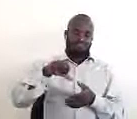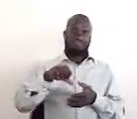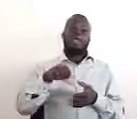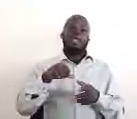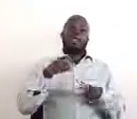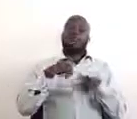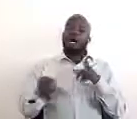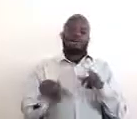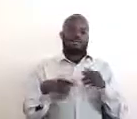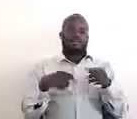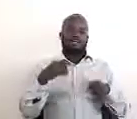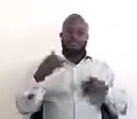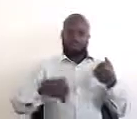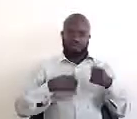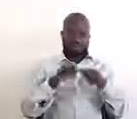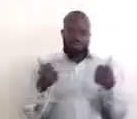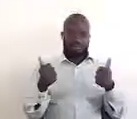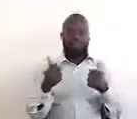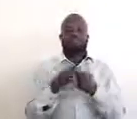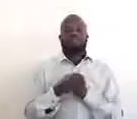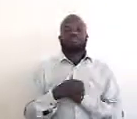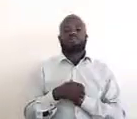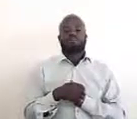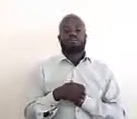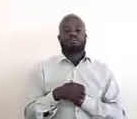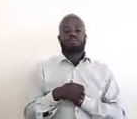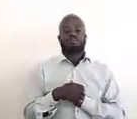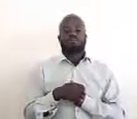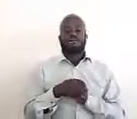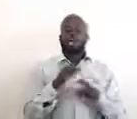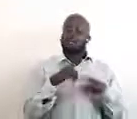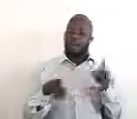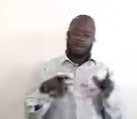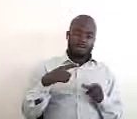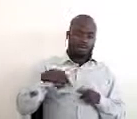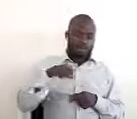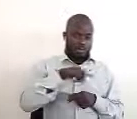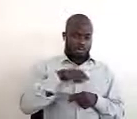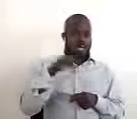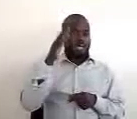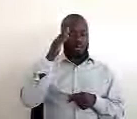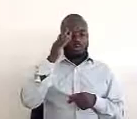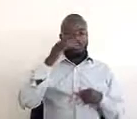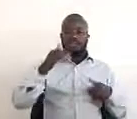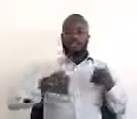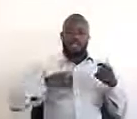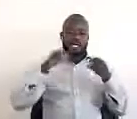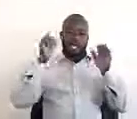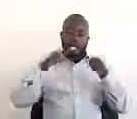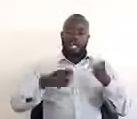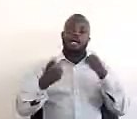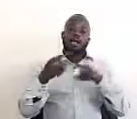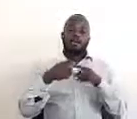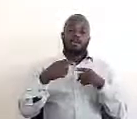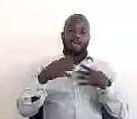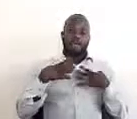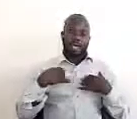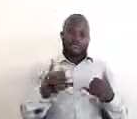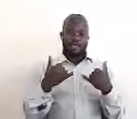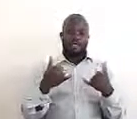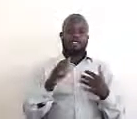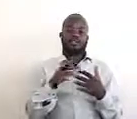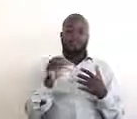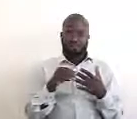and obviously they're very enjoyable. But we know that enjoyment can come from